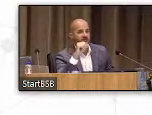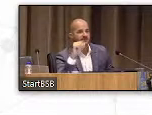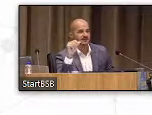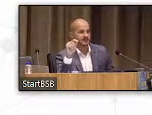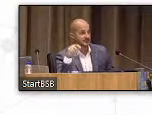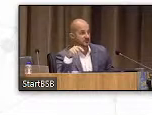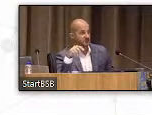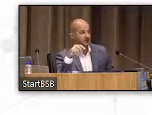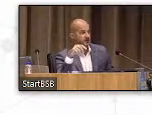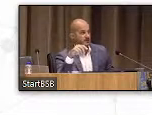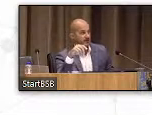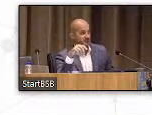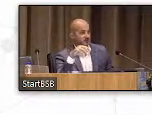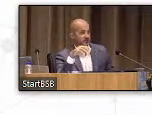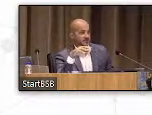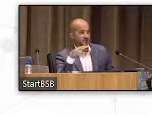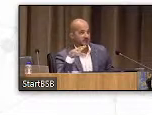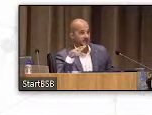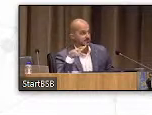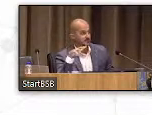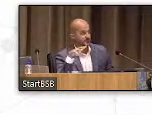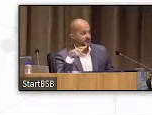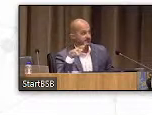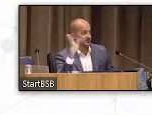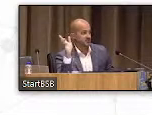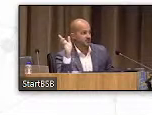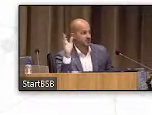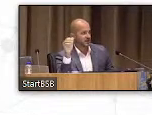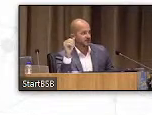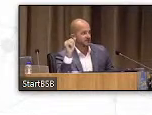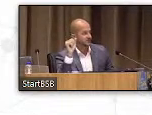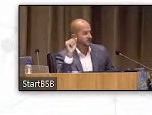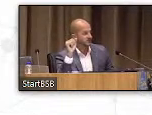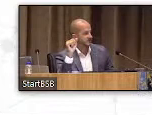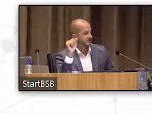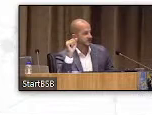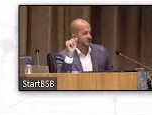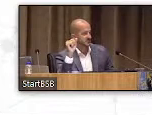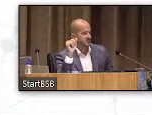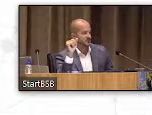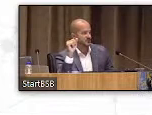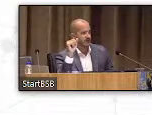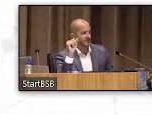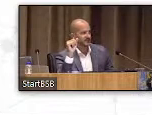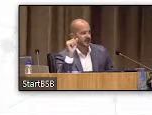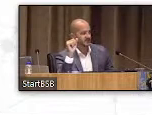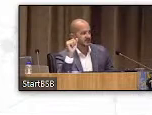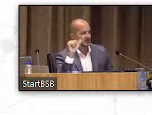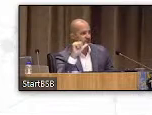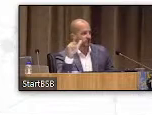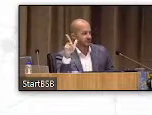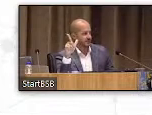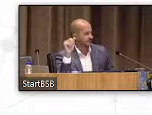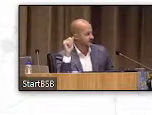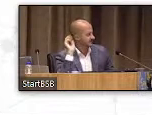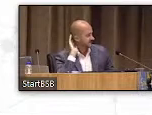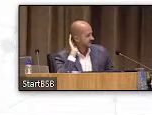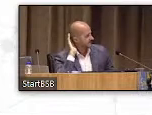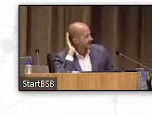to analyze the risk factors for obese patients, because we have few data.